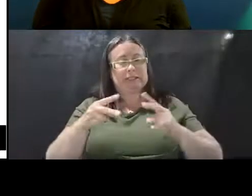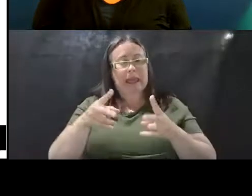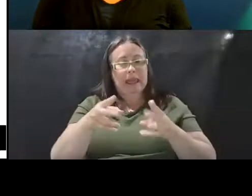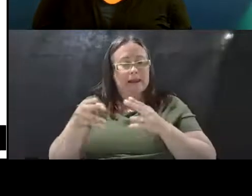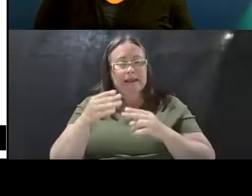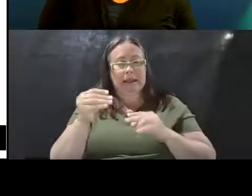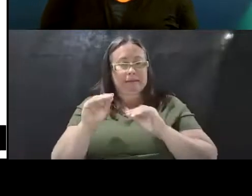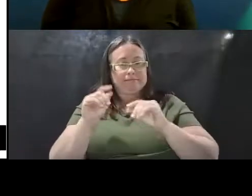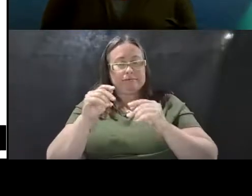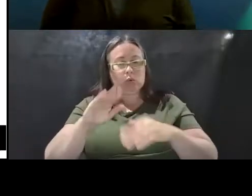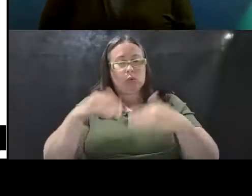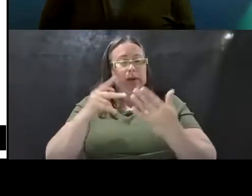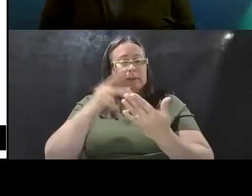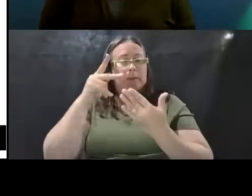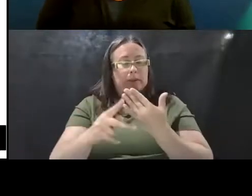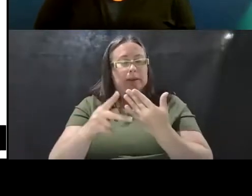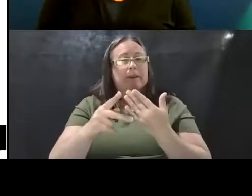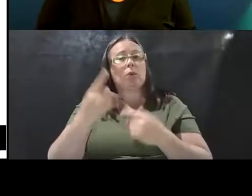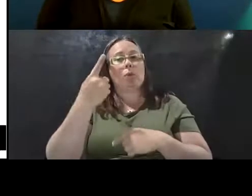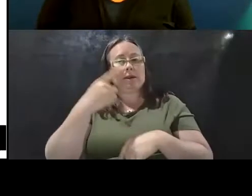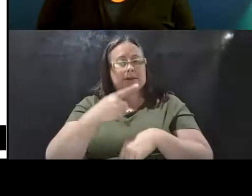is a technology that we're trying to take into the clinic.